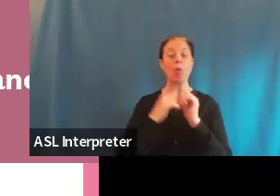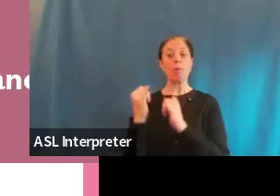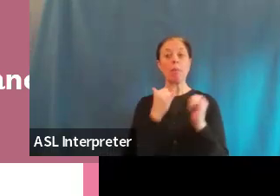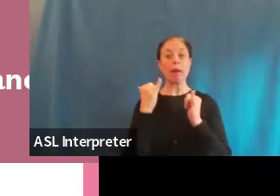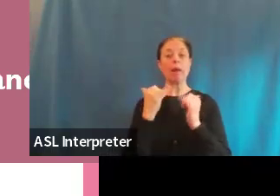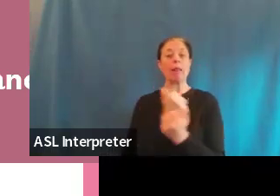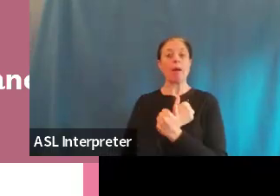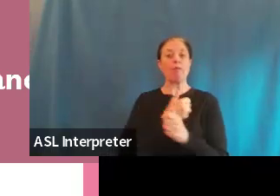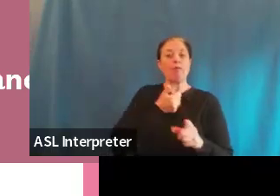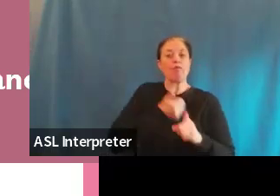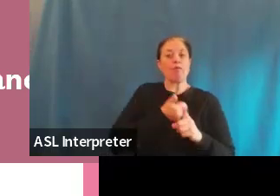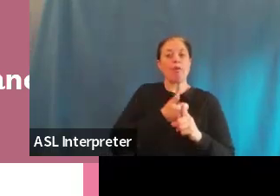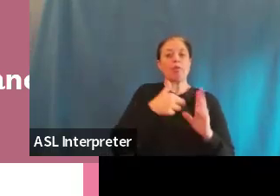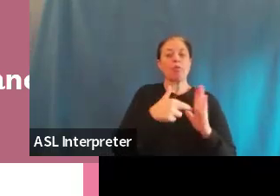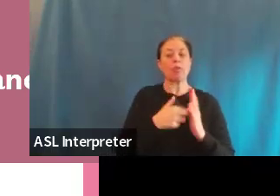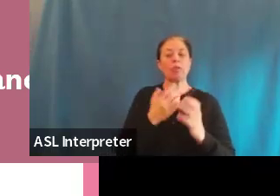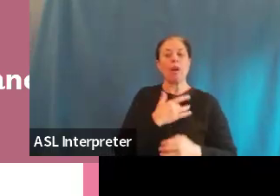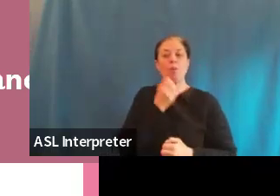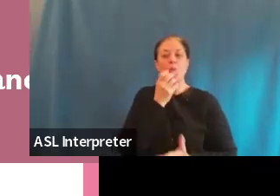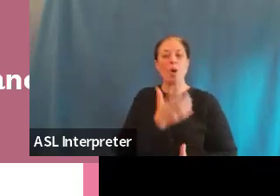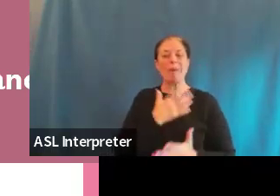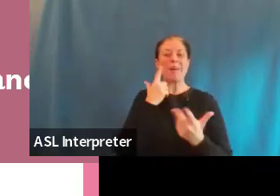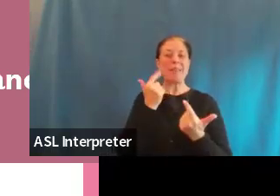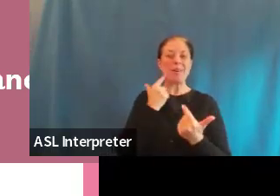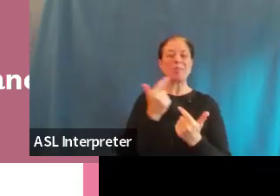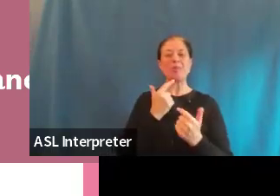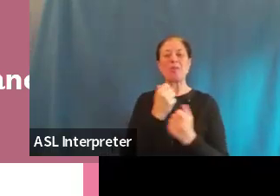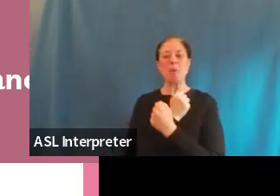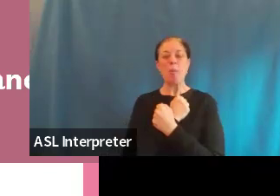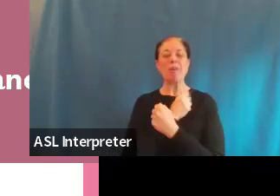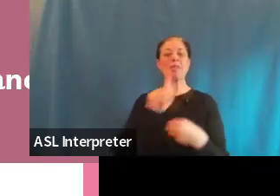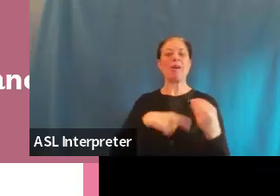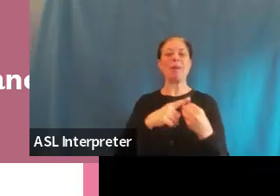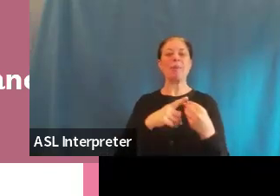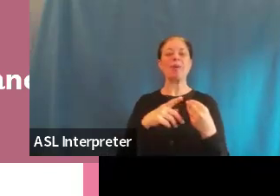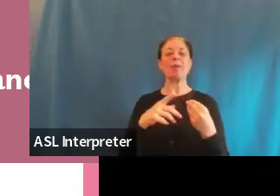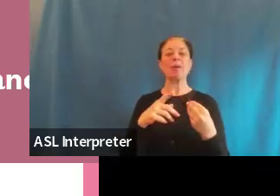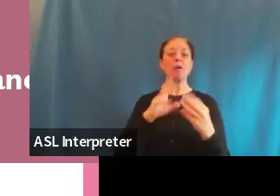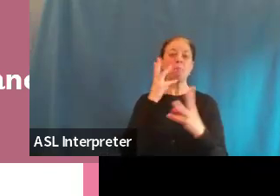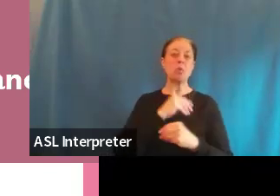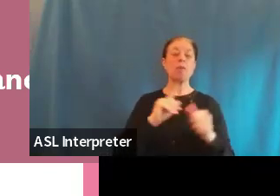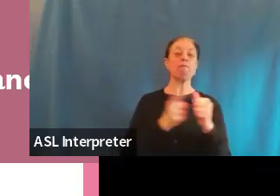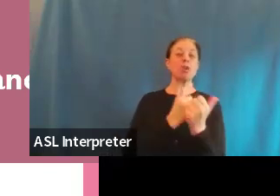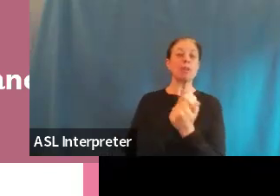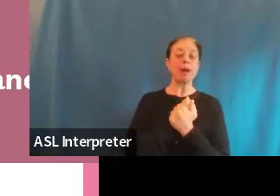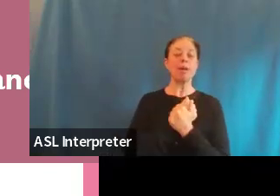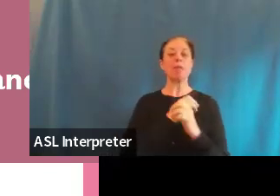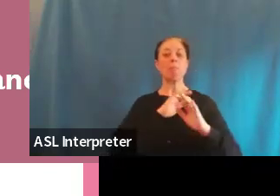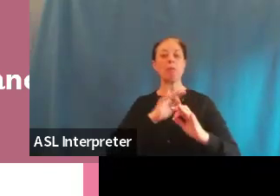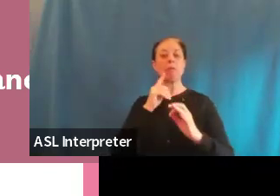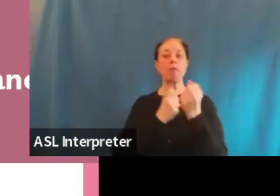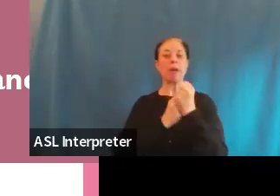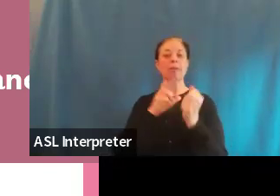by your own rules. This heartwarming and hilarious YA romance is all about the beauty of first loves and perfect for fans of